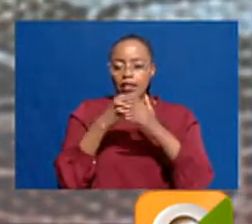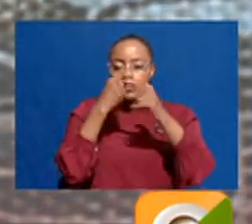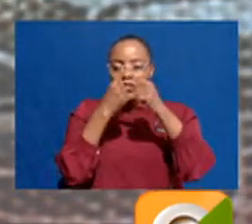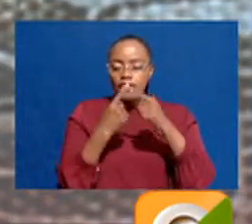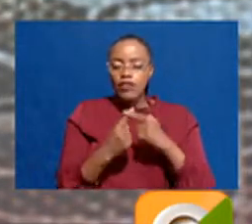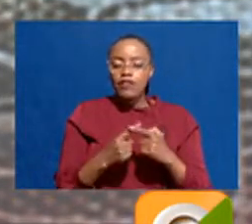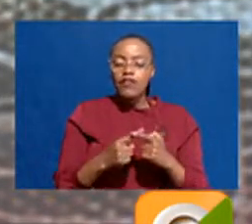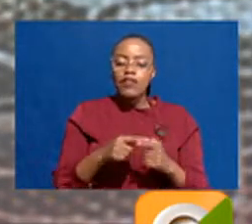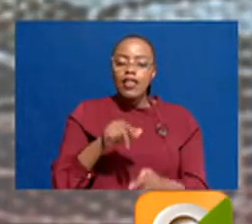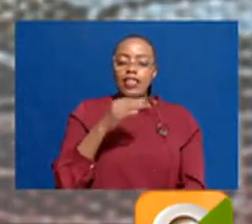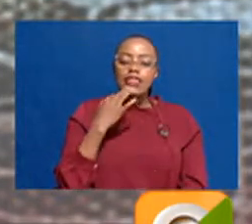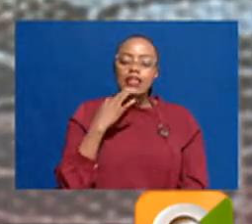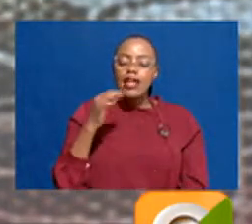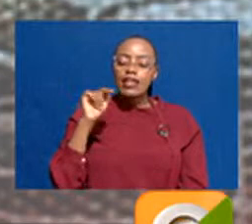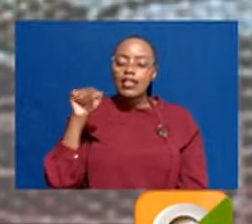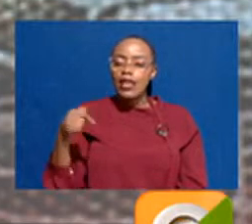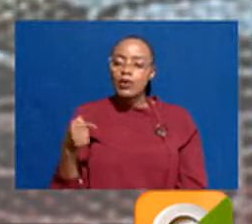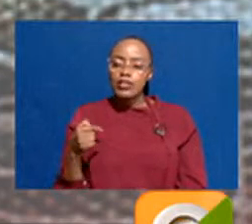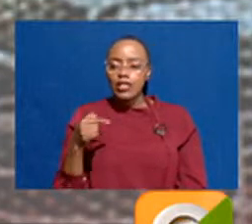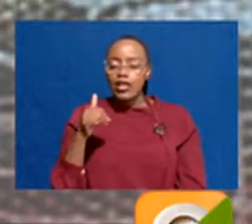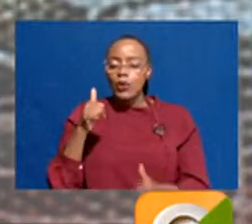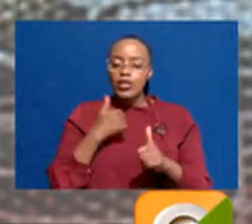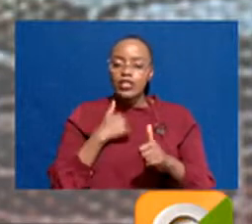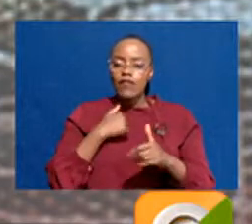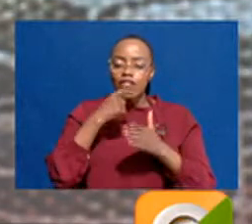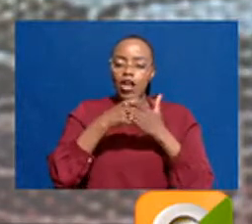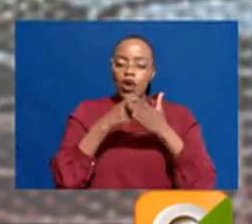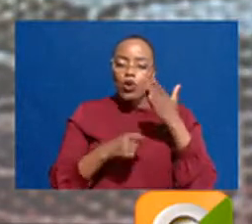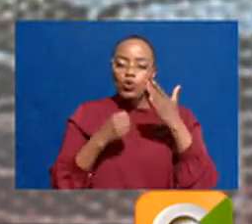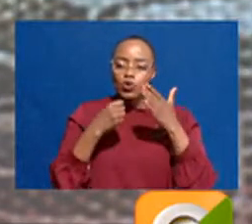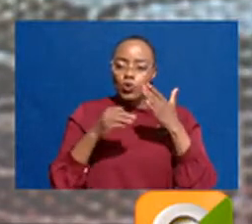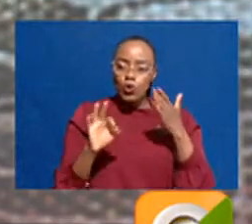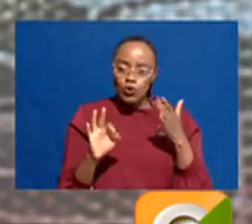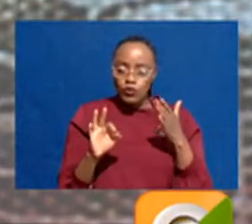of 300 actually takes the cost of